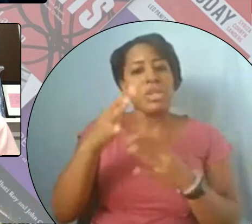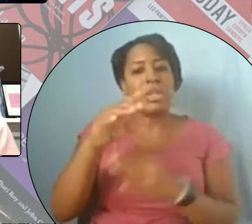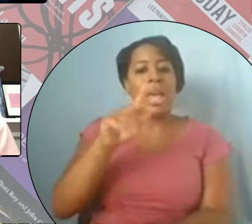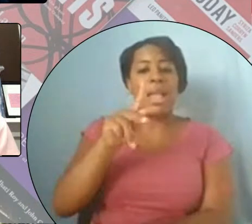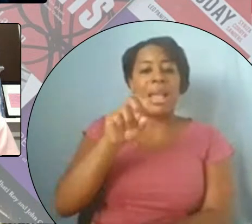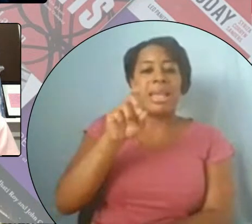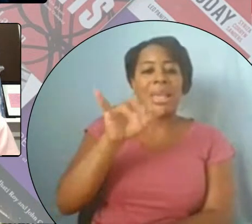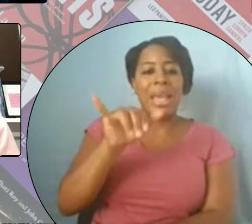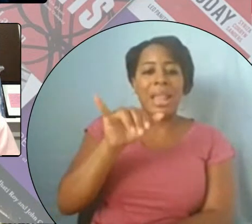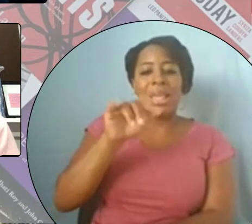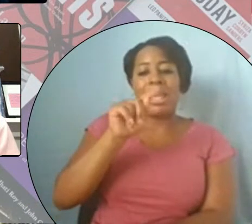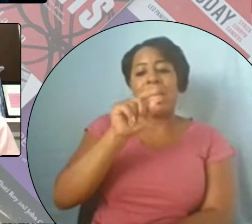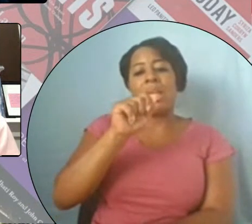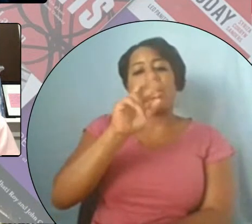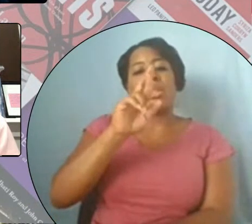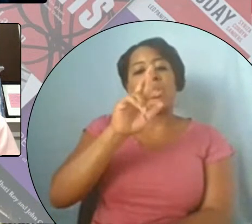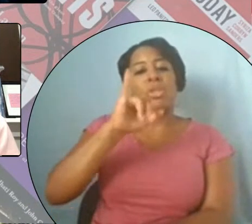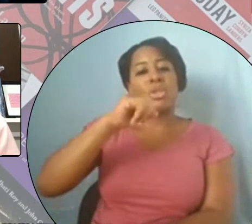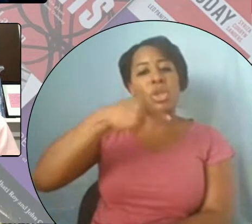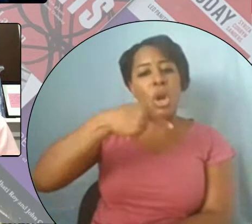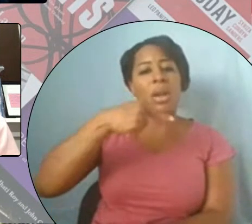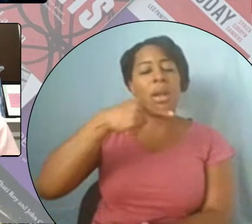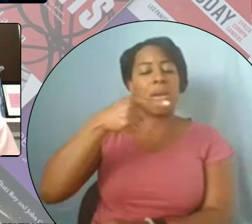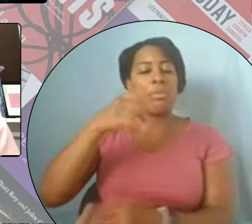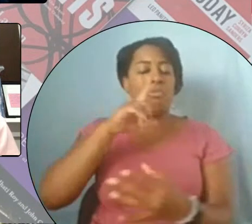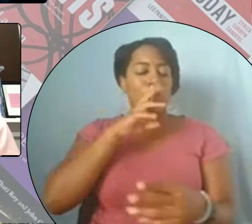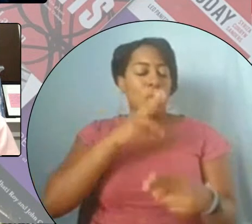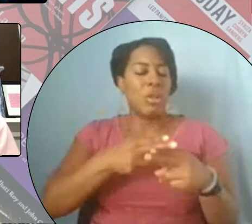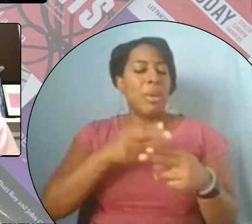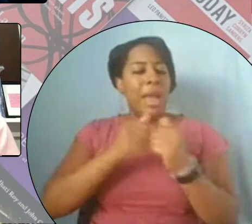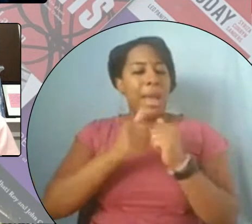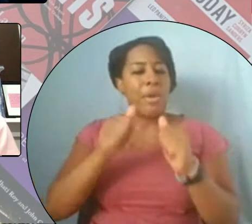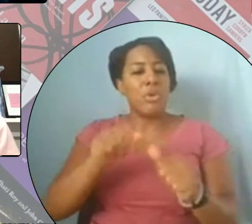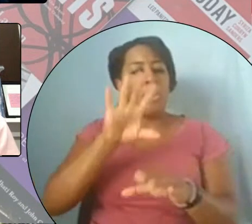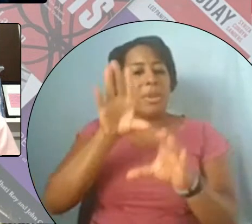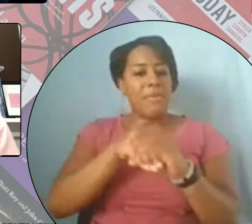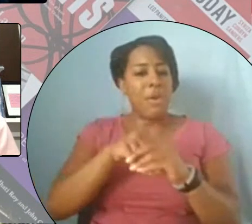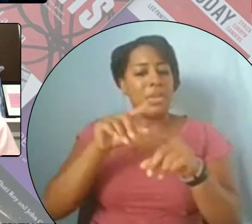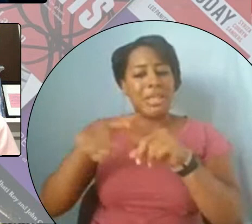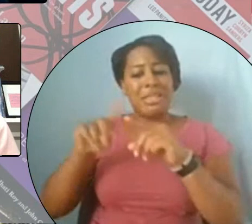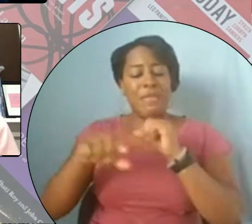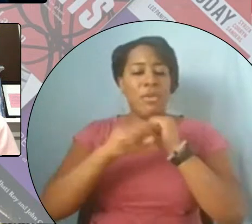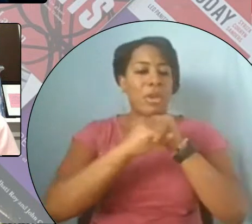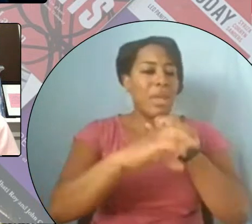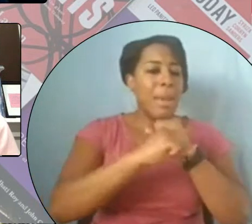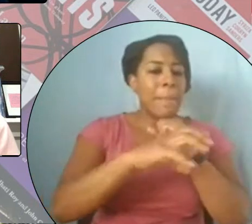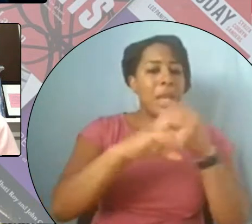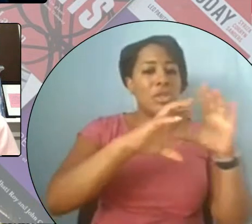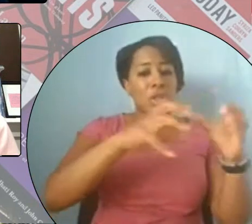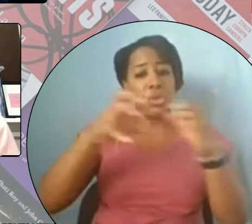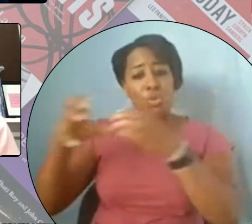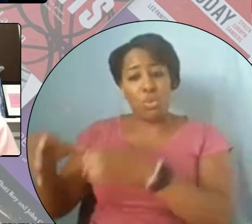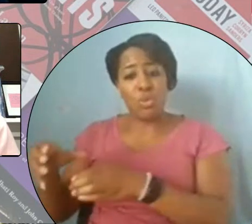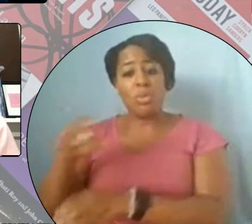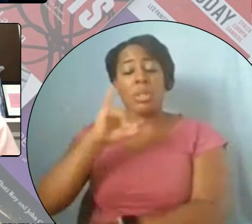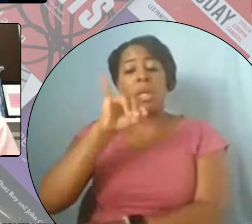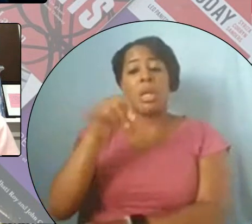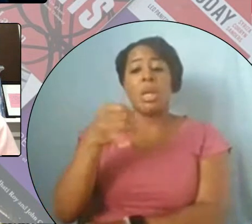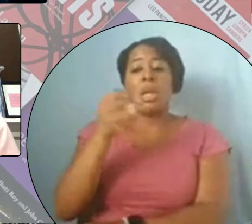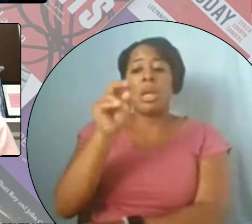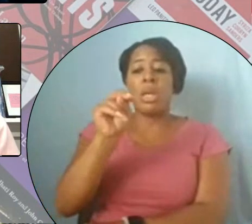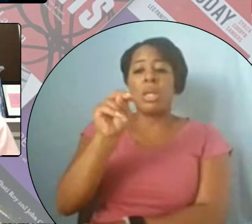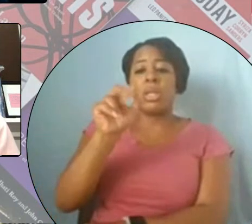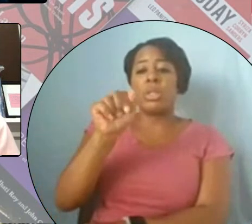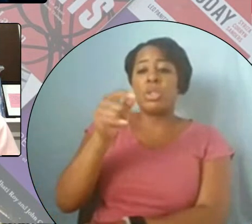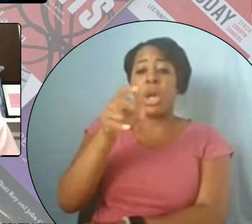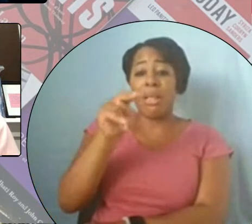in terms of how to get involved in these various campaigns and groups. And Jonathan, if you want to also link some things, then